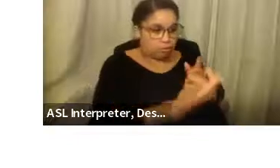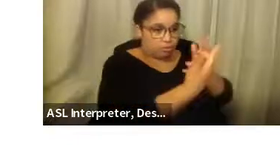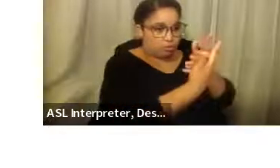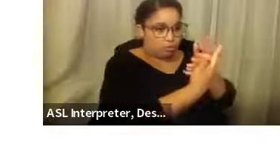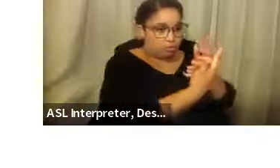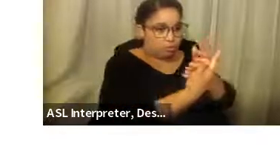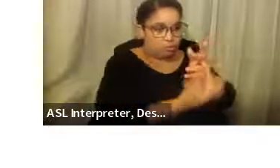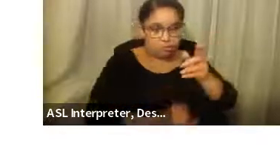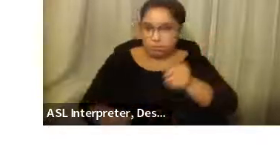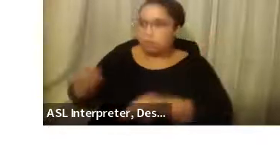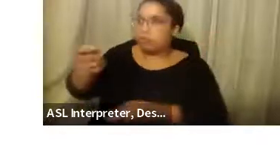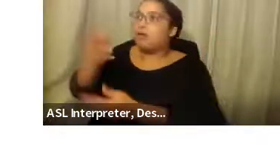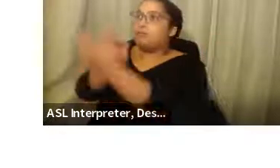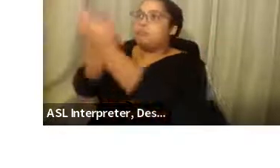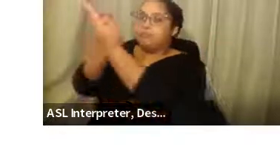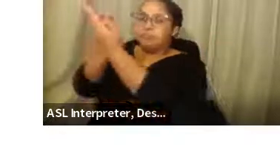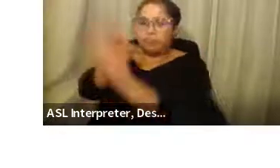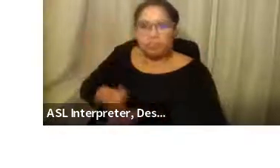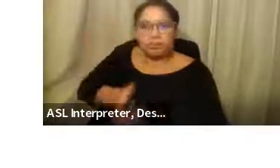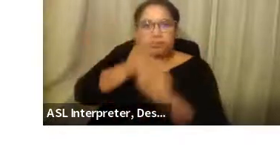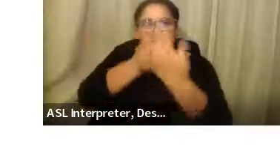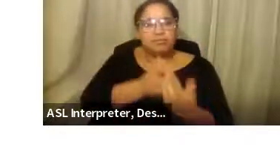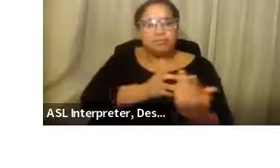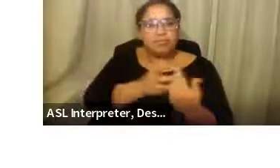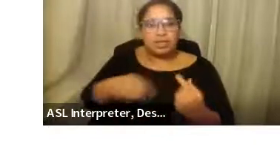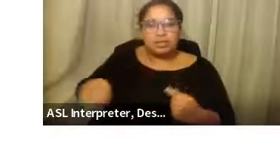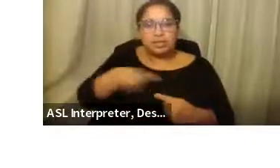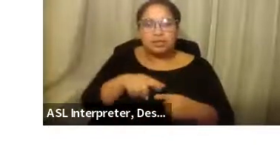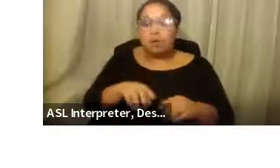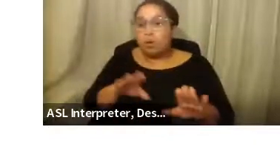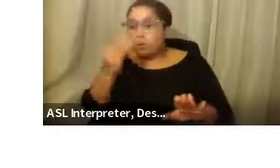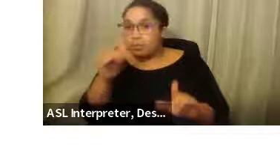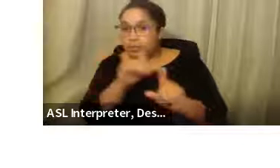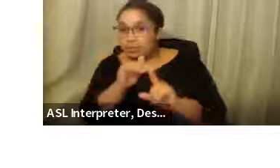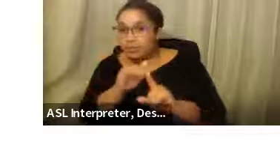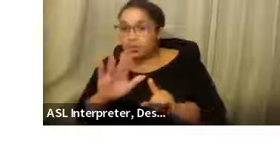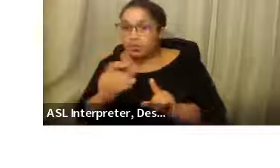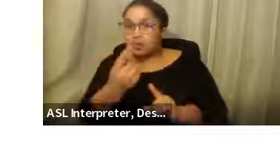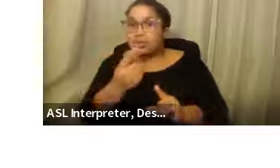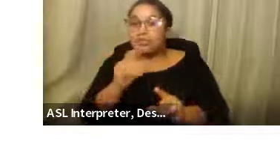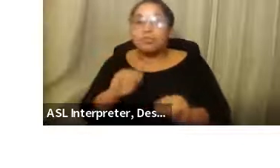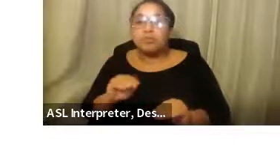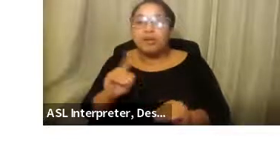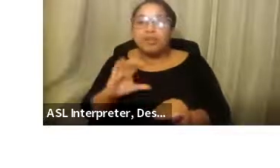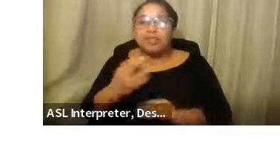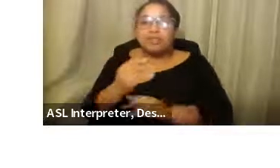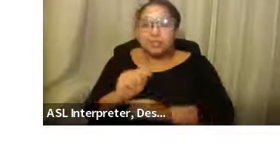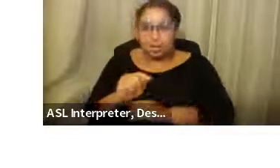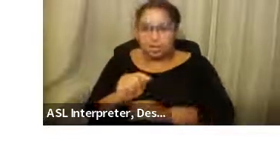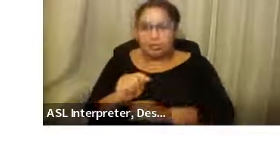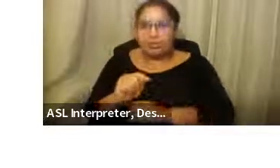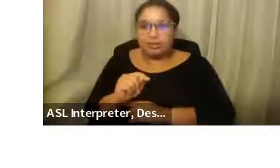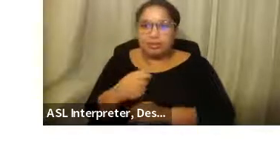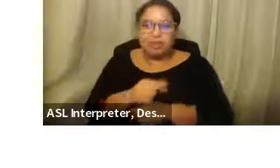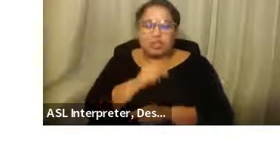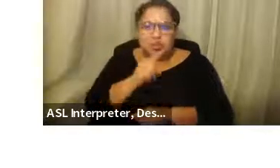county. Just a reminder that we need folks to put their questions in the chat. That way I can make